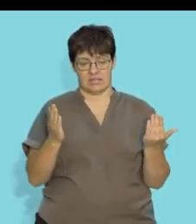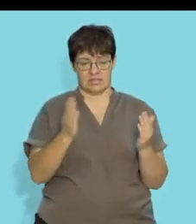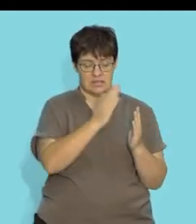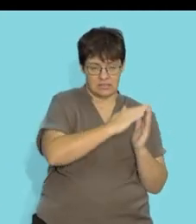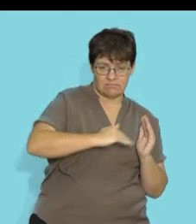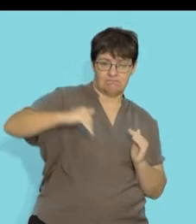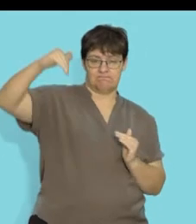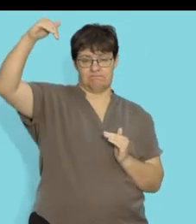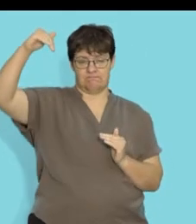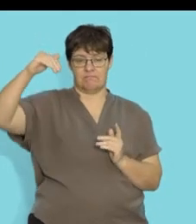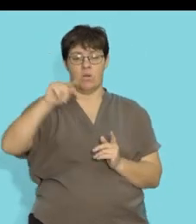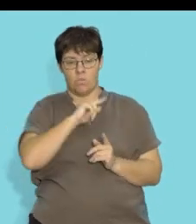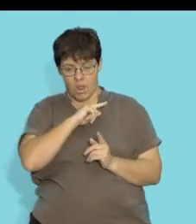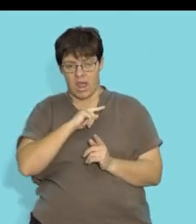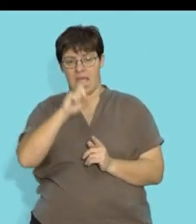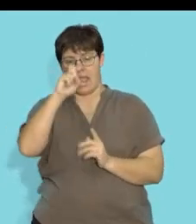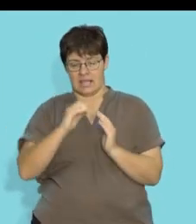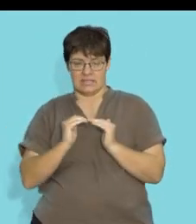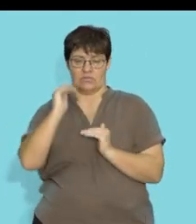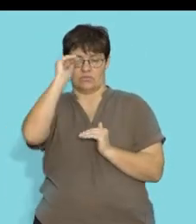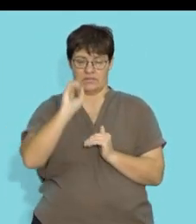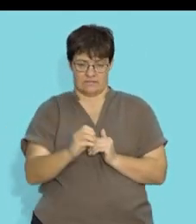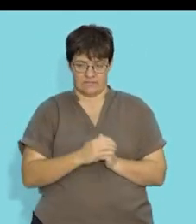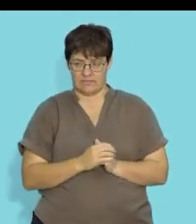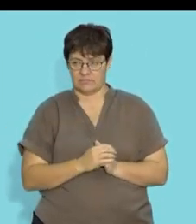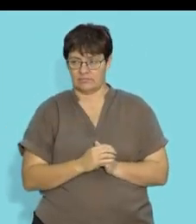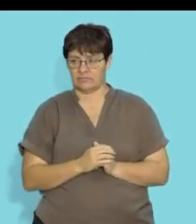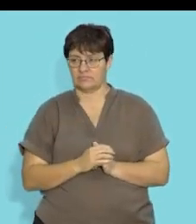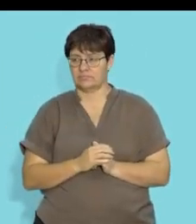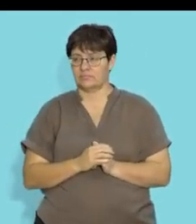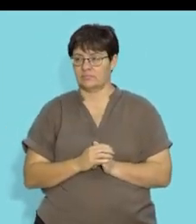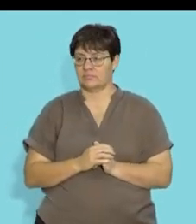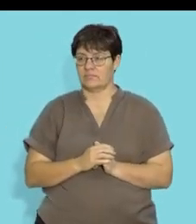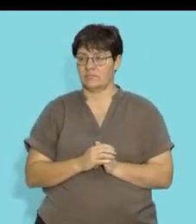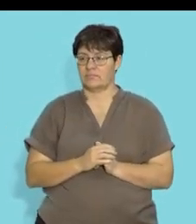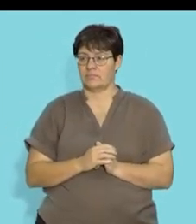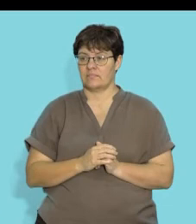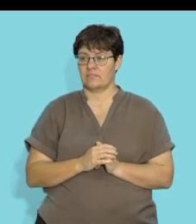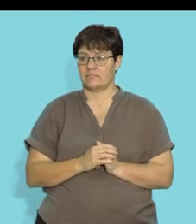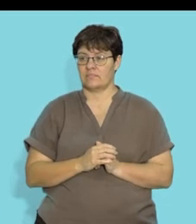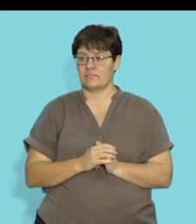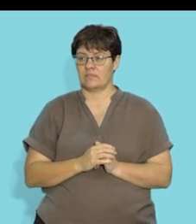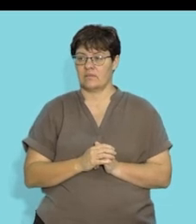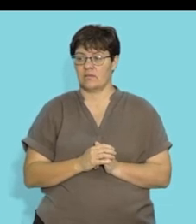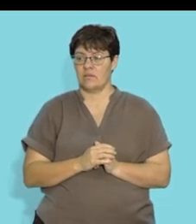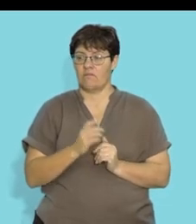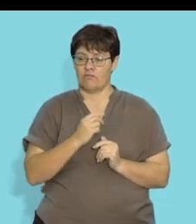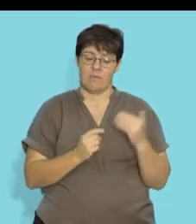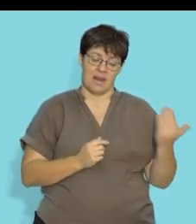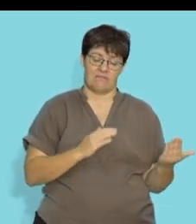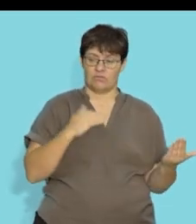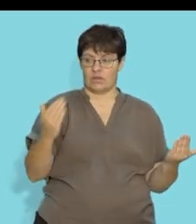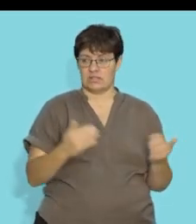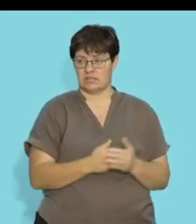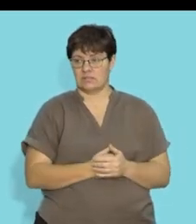to right as the x value increases. In simple terms, guys, as you are